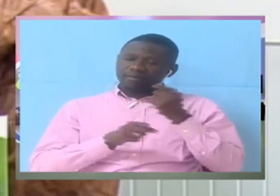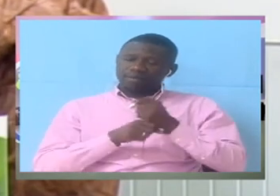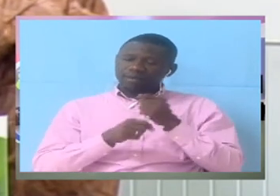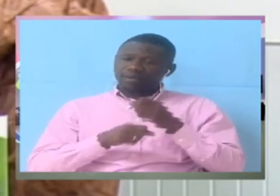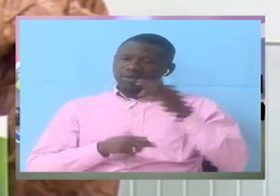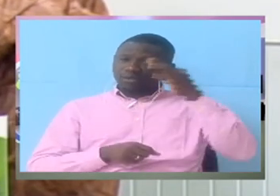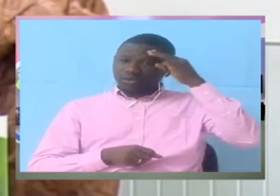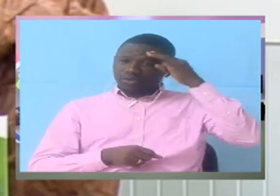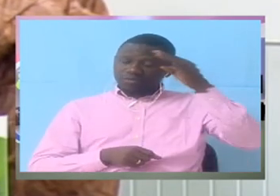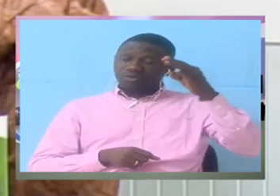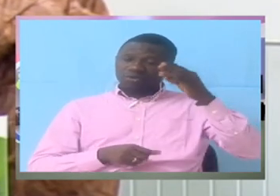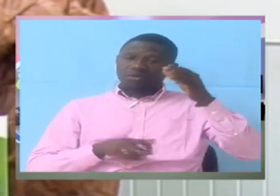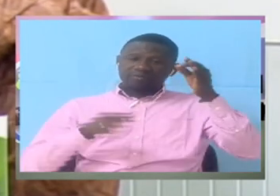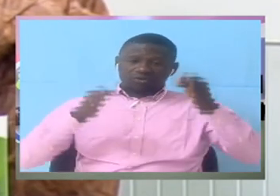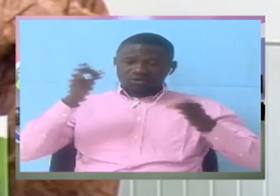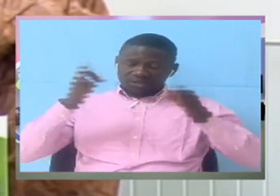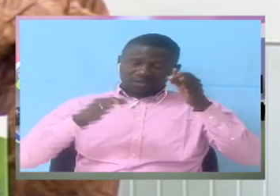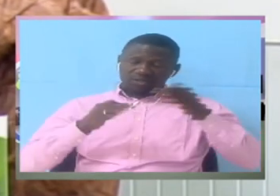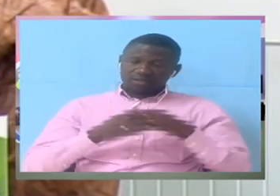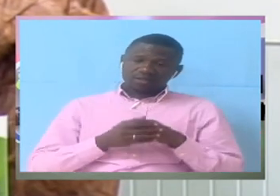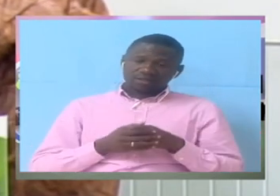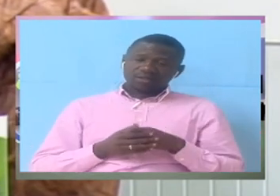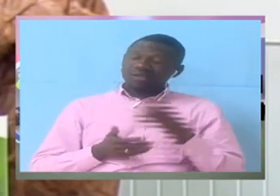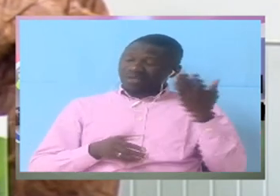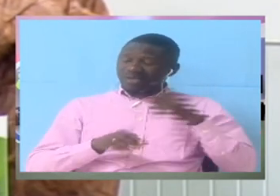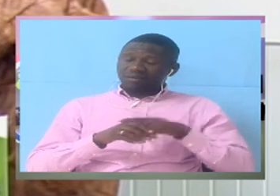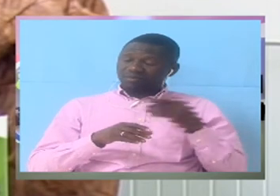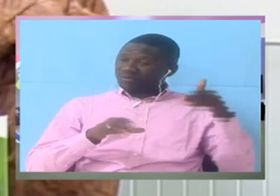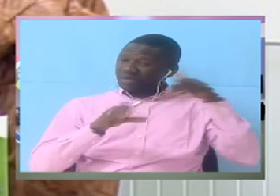Afananda benungele kabri be.